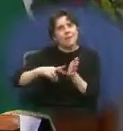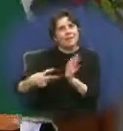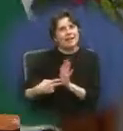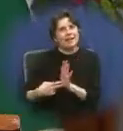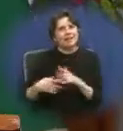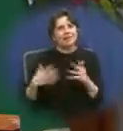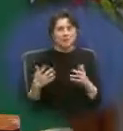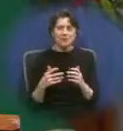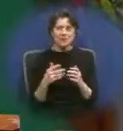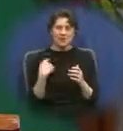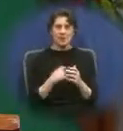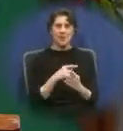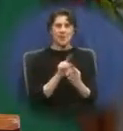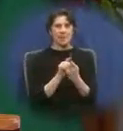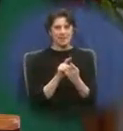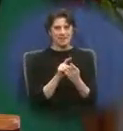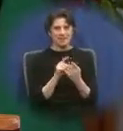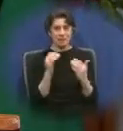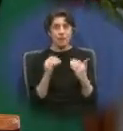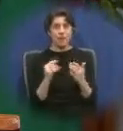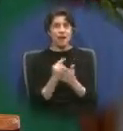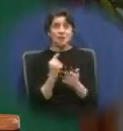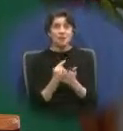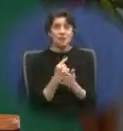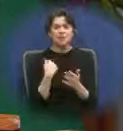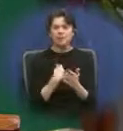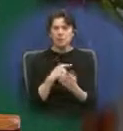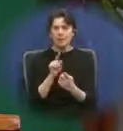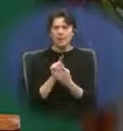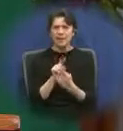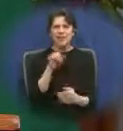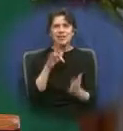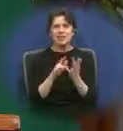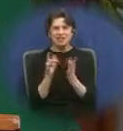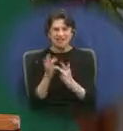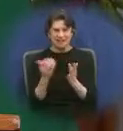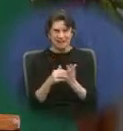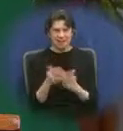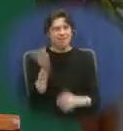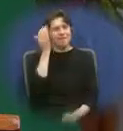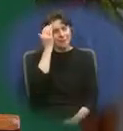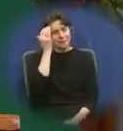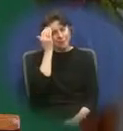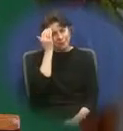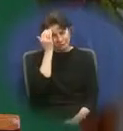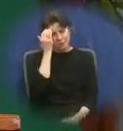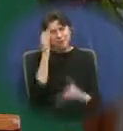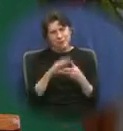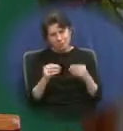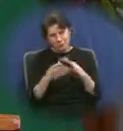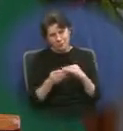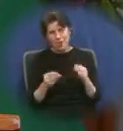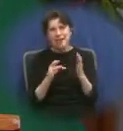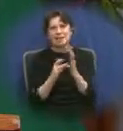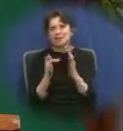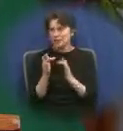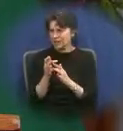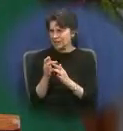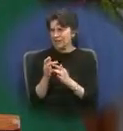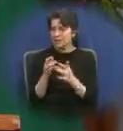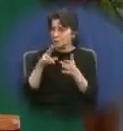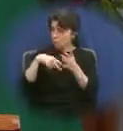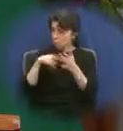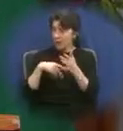synagogue, in the gospel story. And again, a very favorite, familiar scripture passage that he shared with